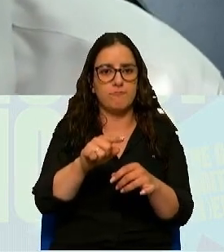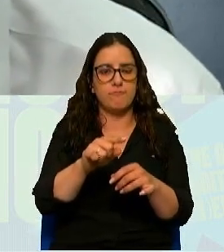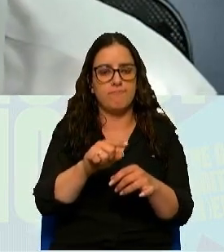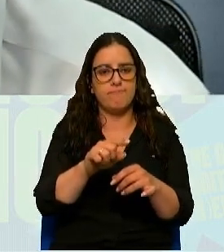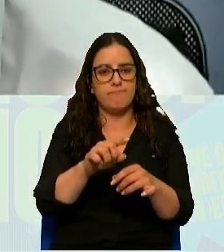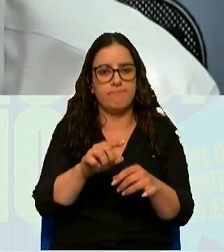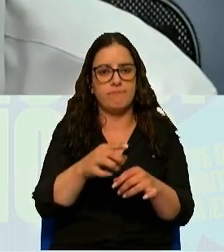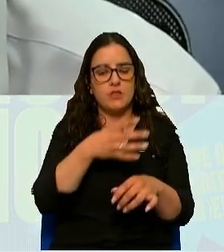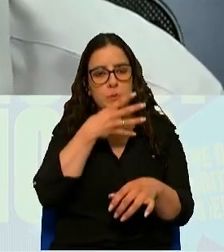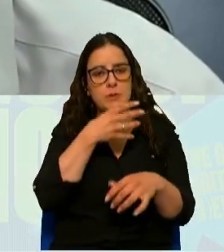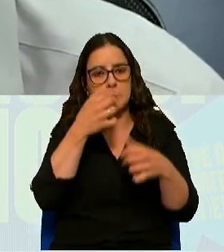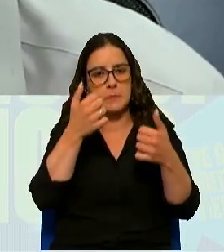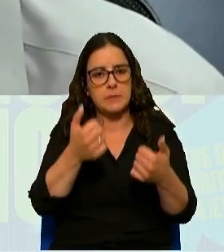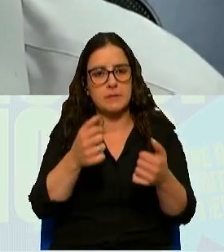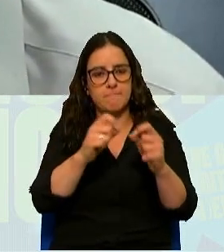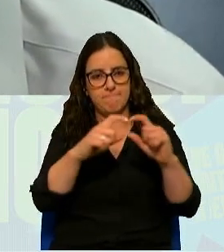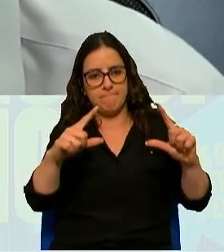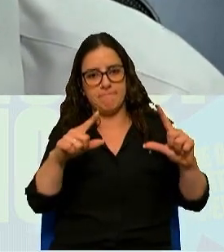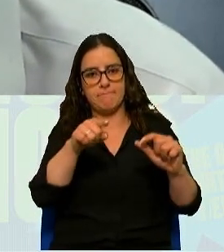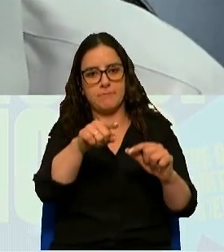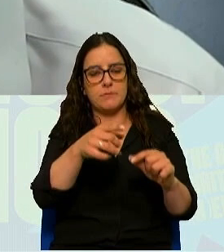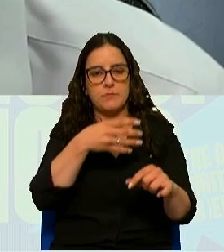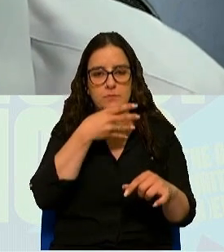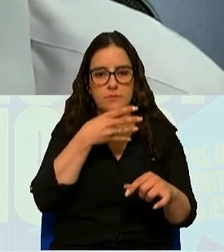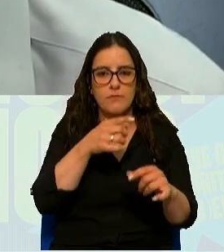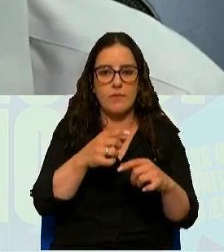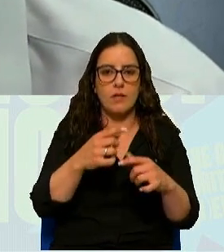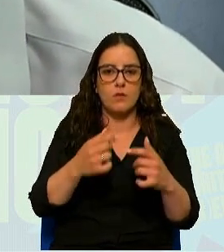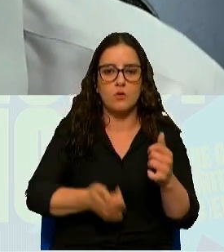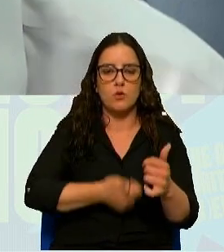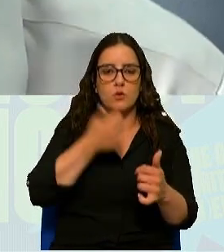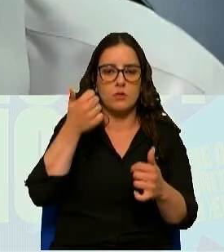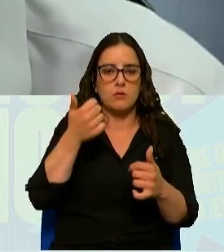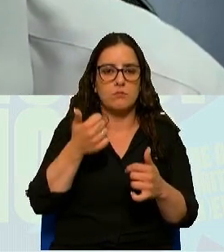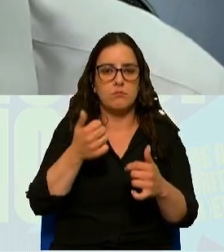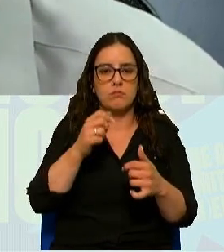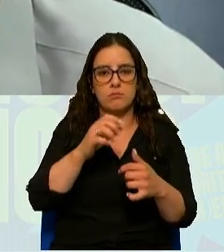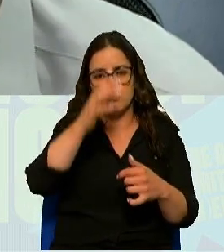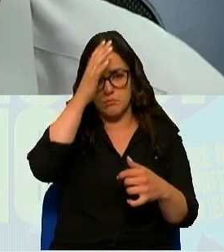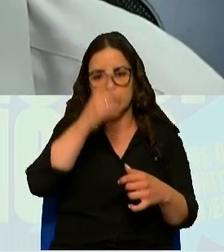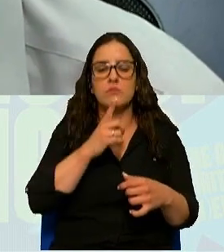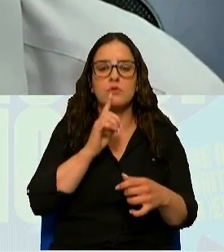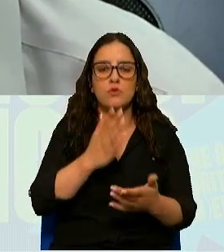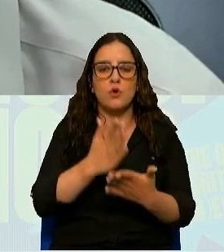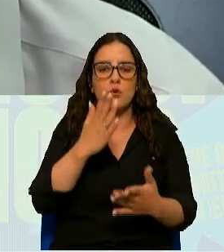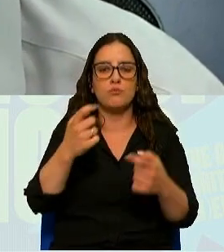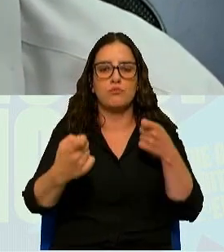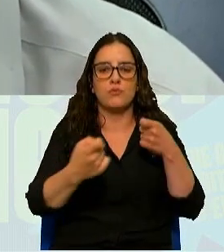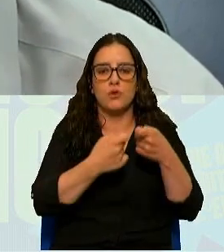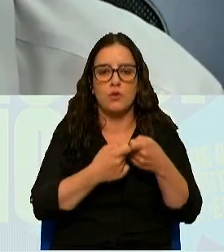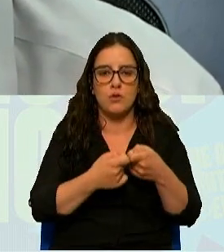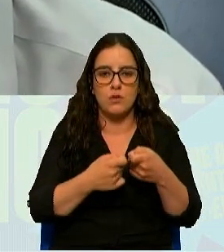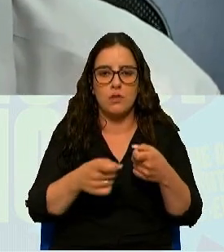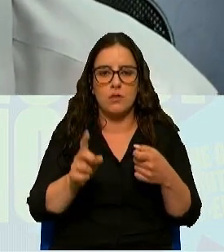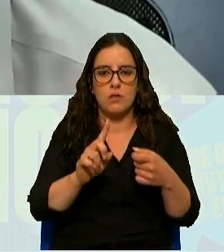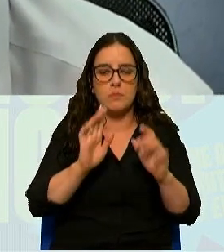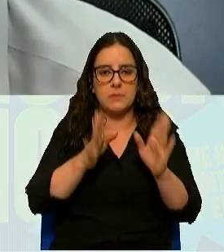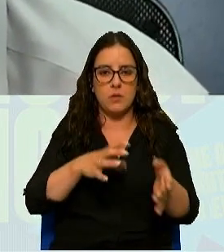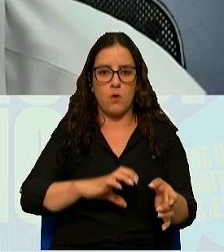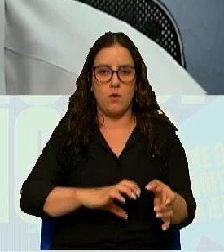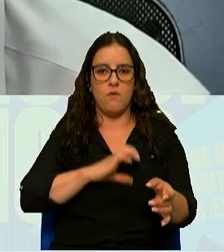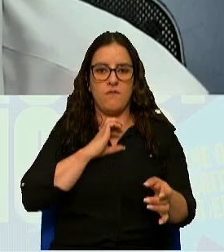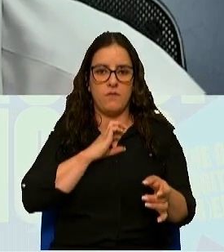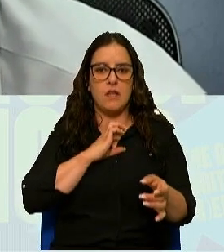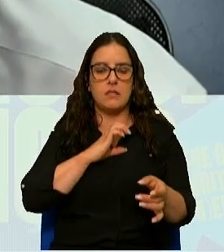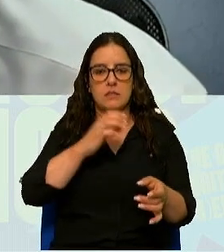success in an AI system is about more than just accuracy. You need all of these things to really have confidence in an